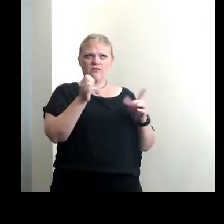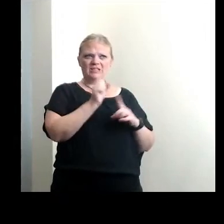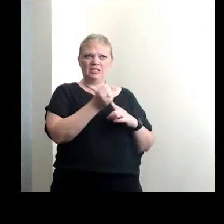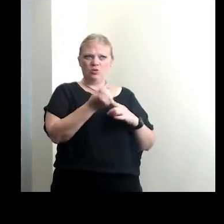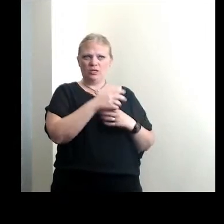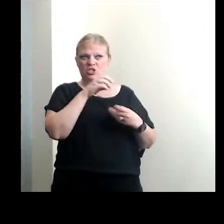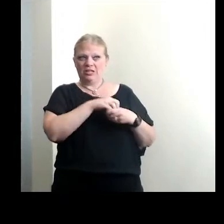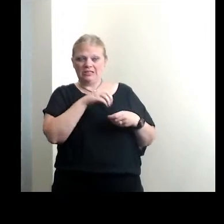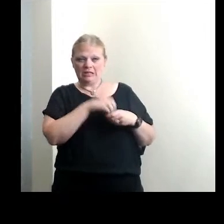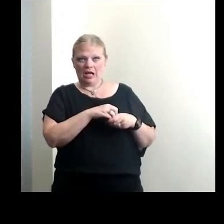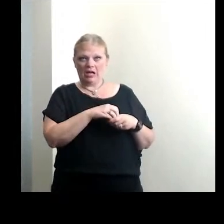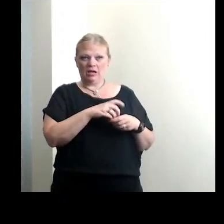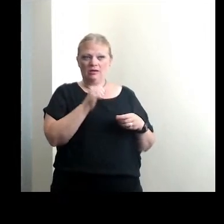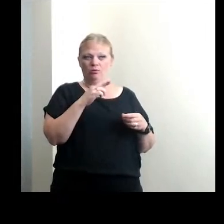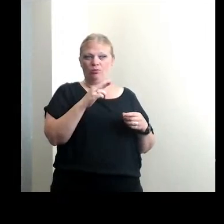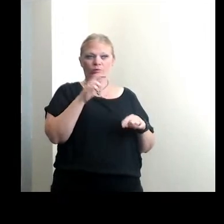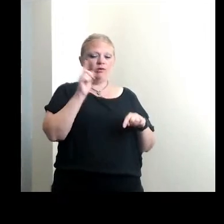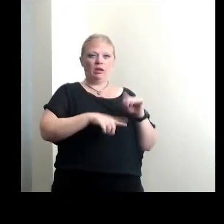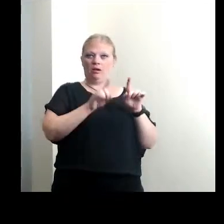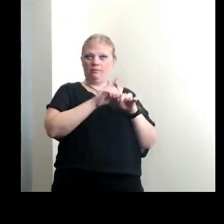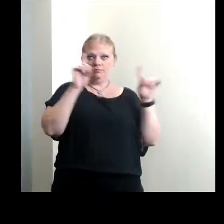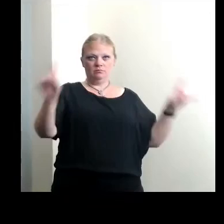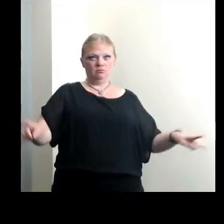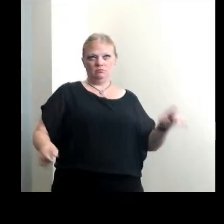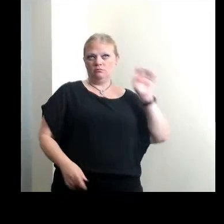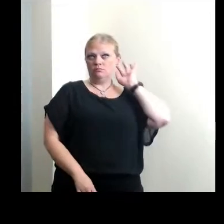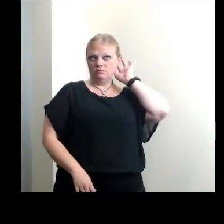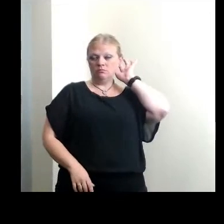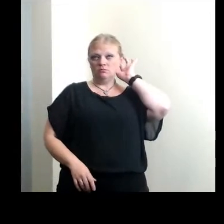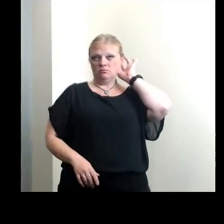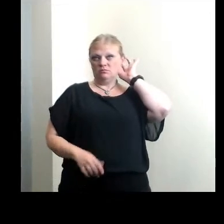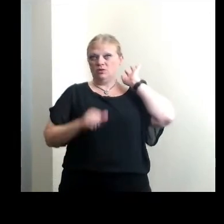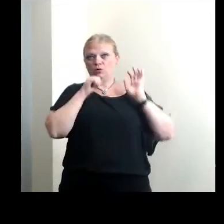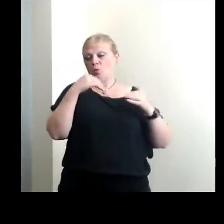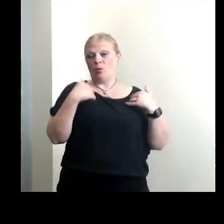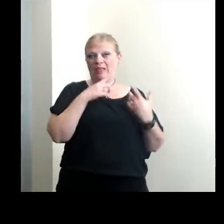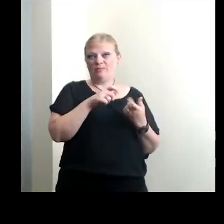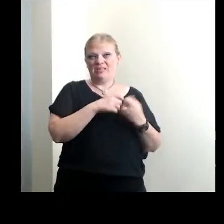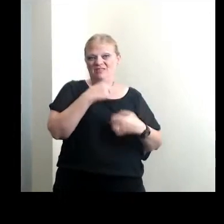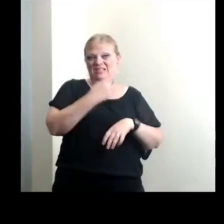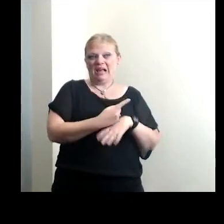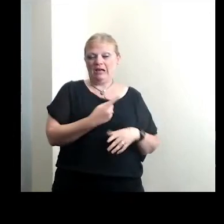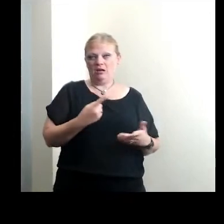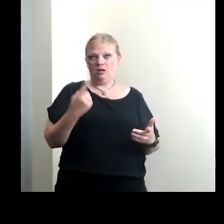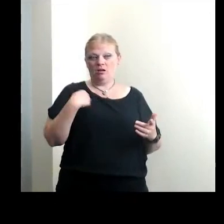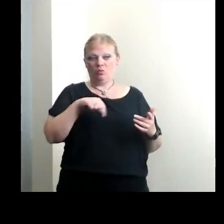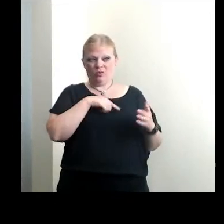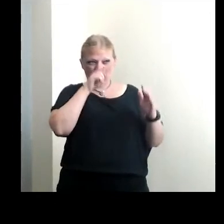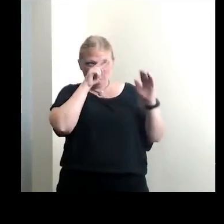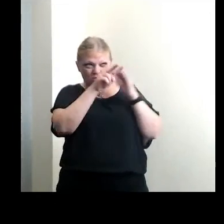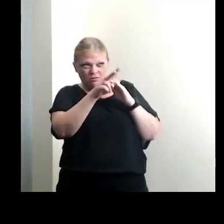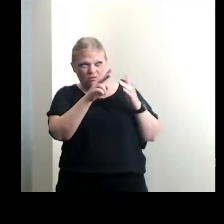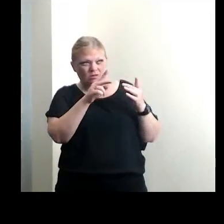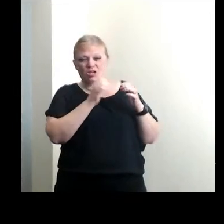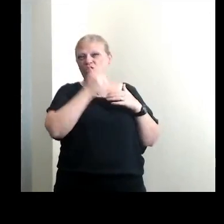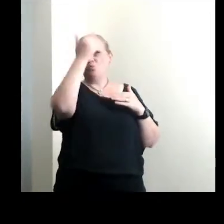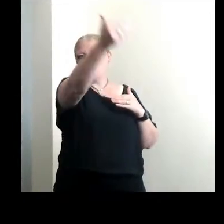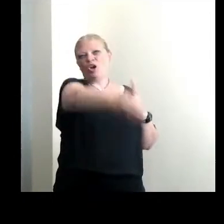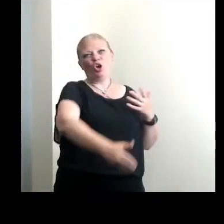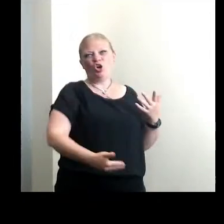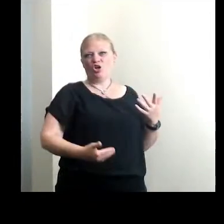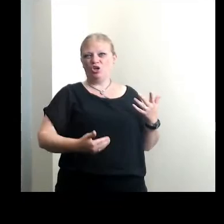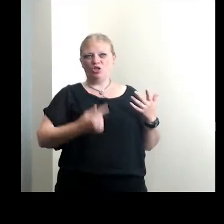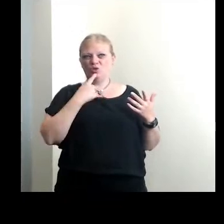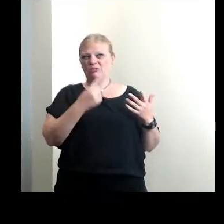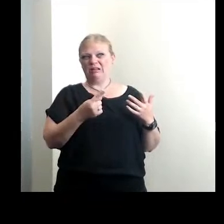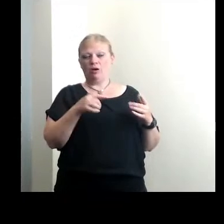they're indoors and or otherwise can't safely socially distance. I don't have a particular date. We've looked at it, and it's too far out in advance to say